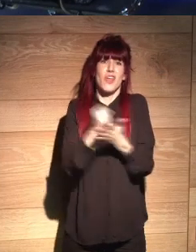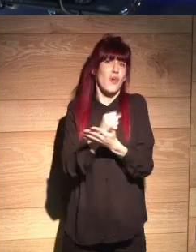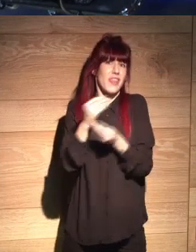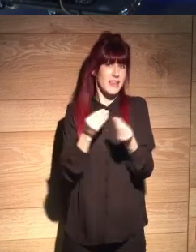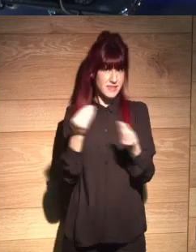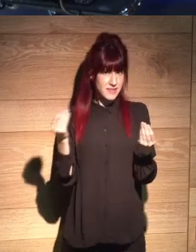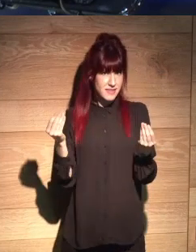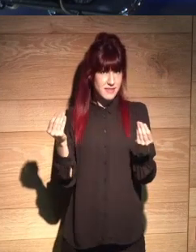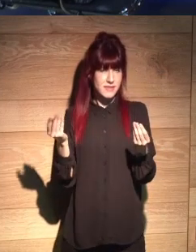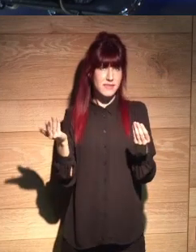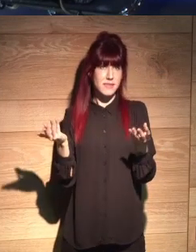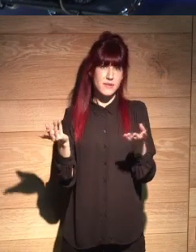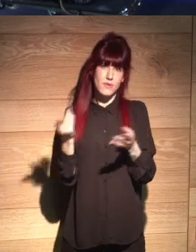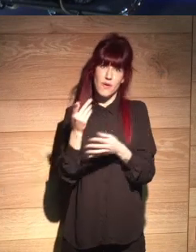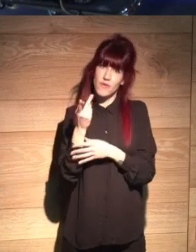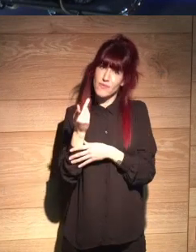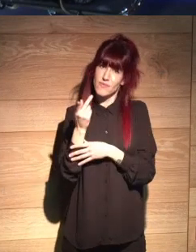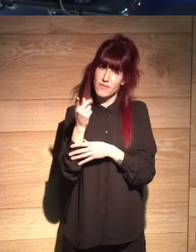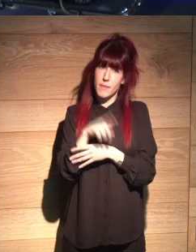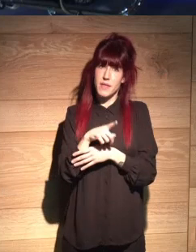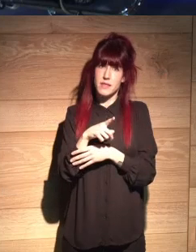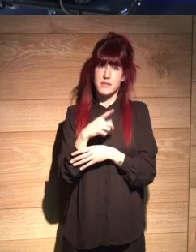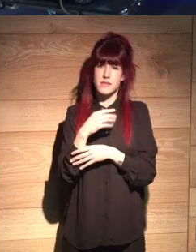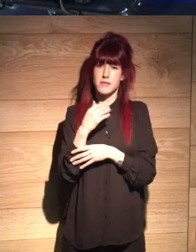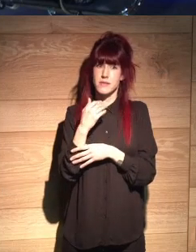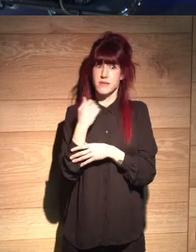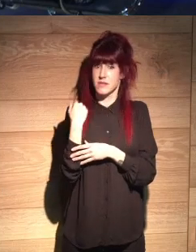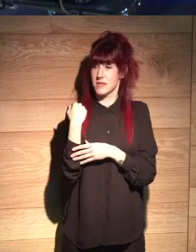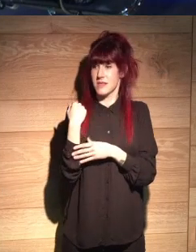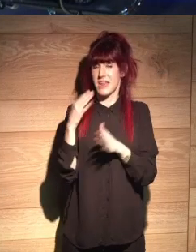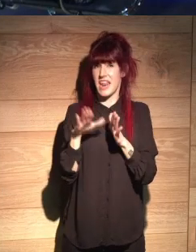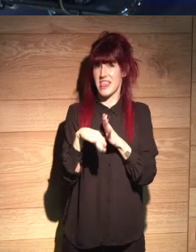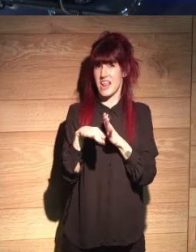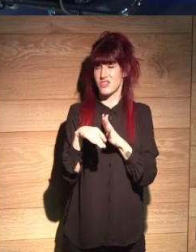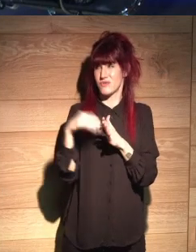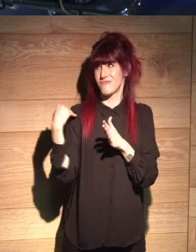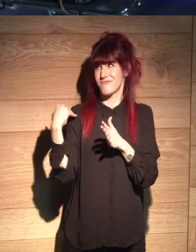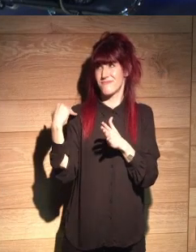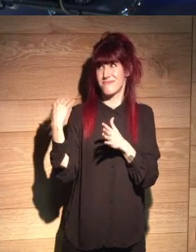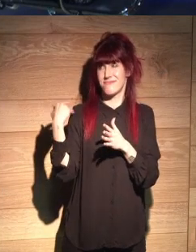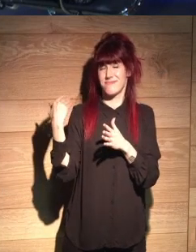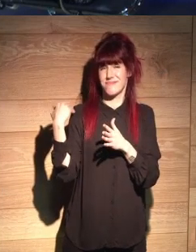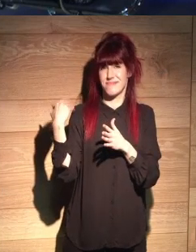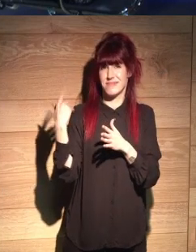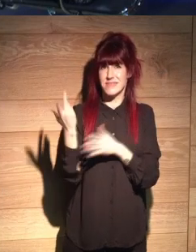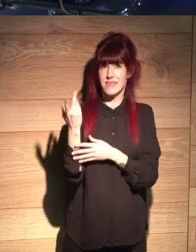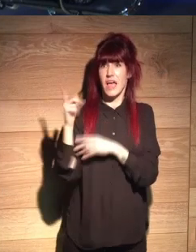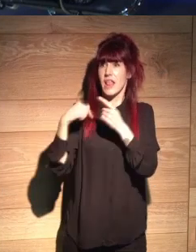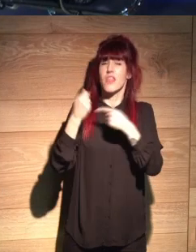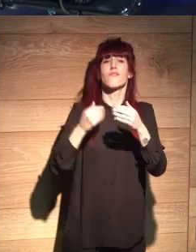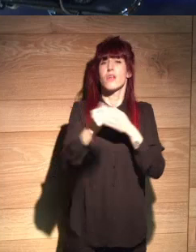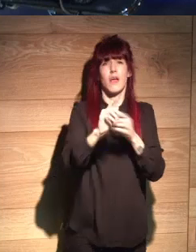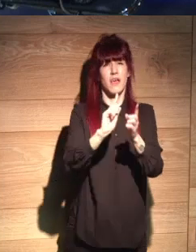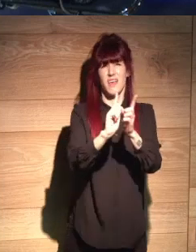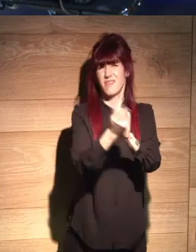they won't be able to do everything. But this is also a